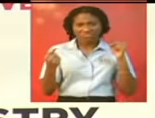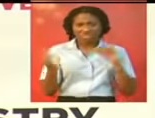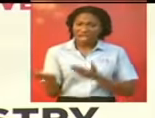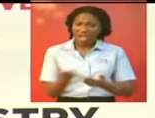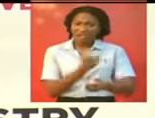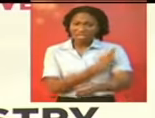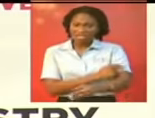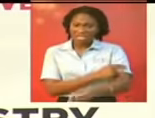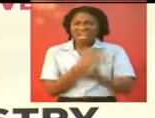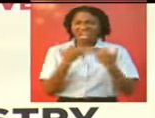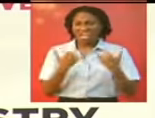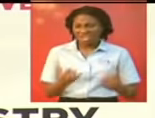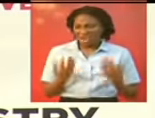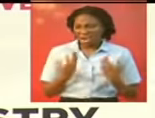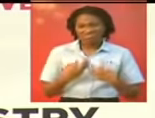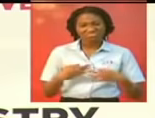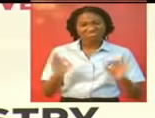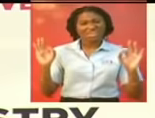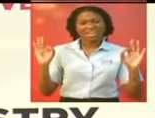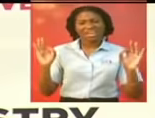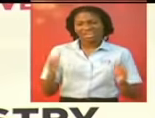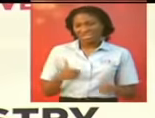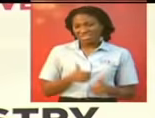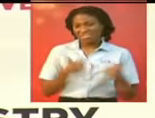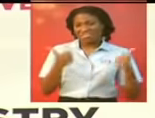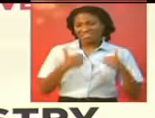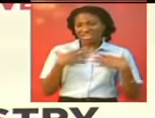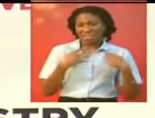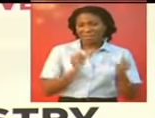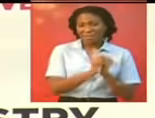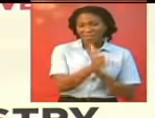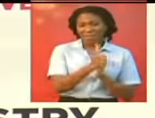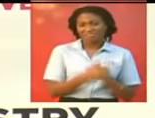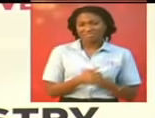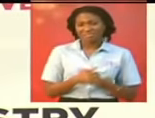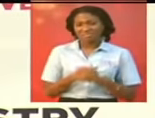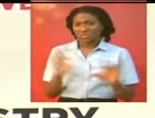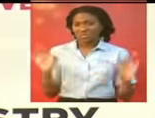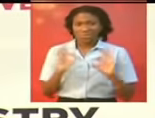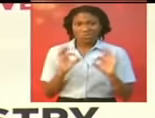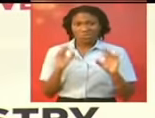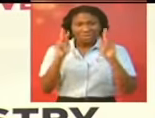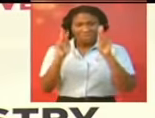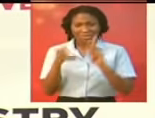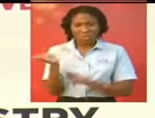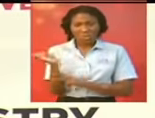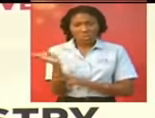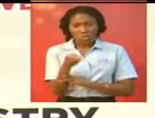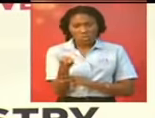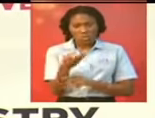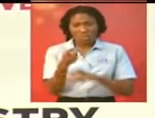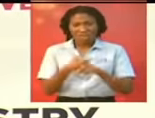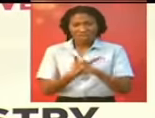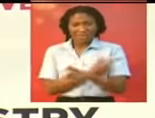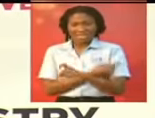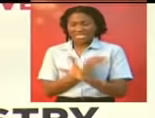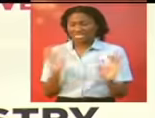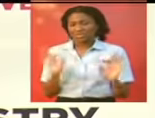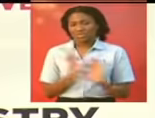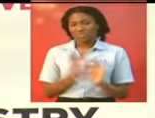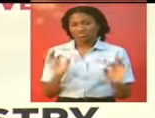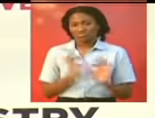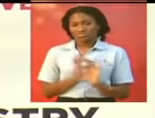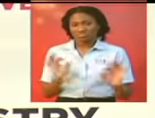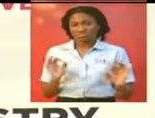and they are well and they discharged. So there have been to date no vaccine-related deaths of any sort. Most of the persons that would have